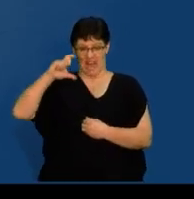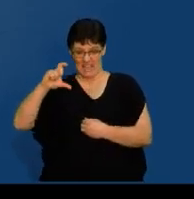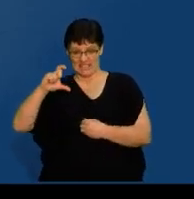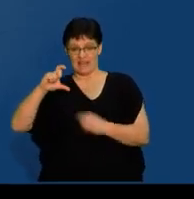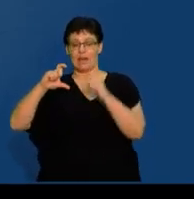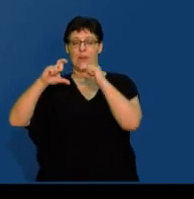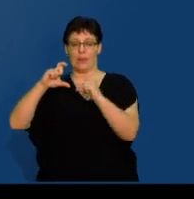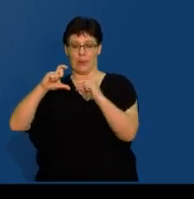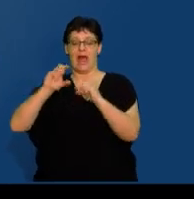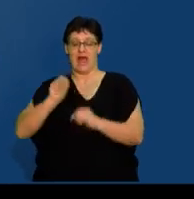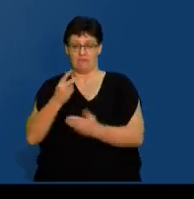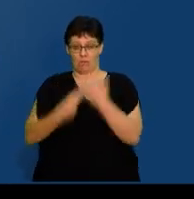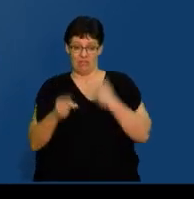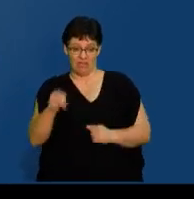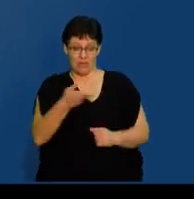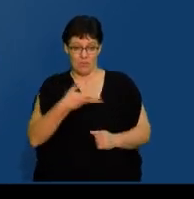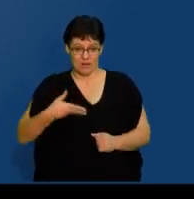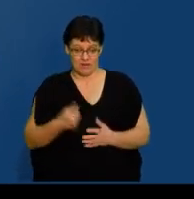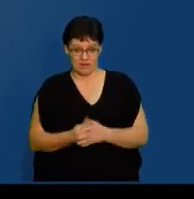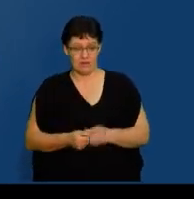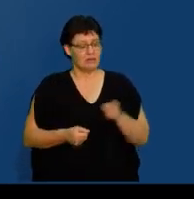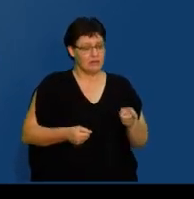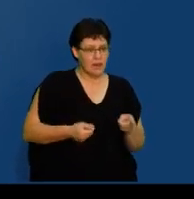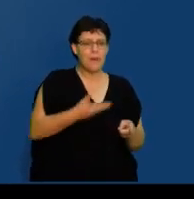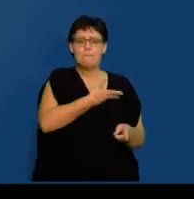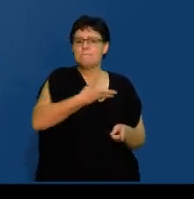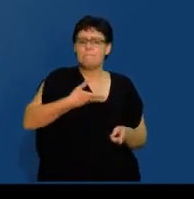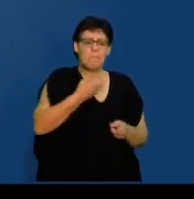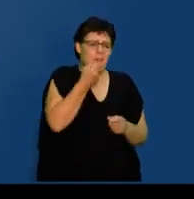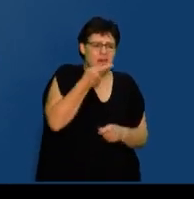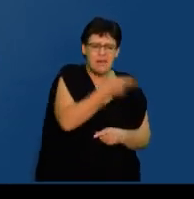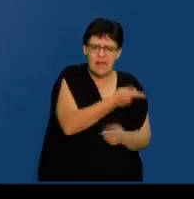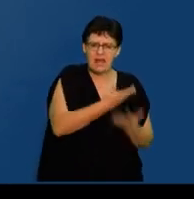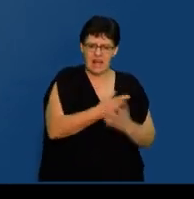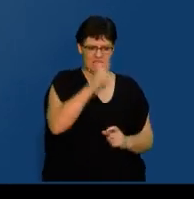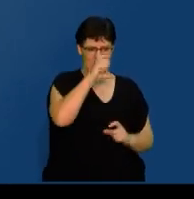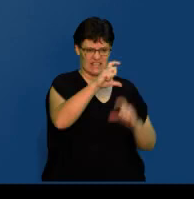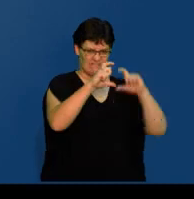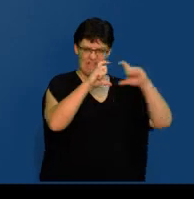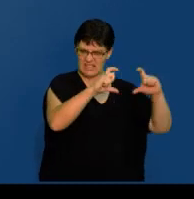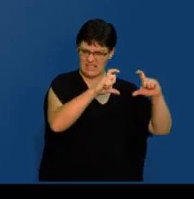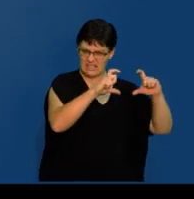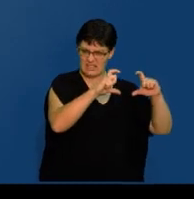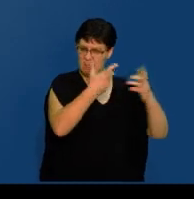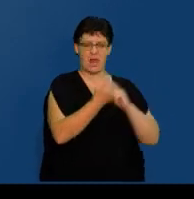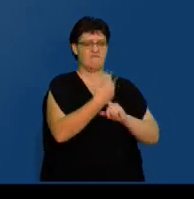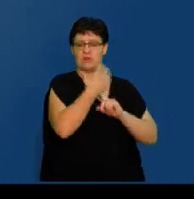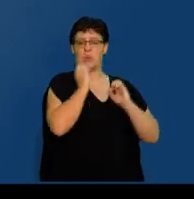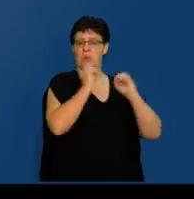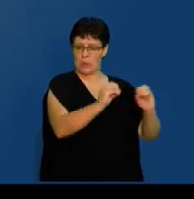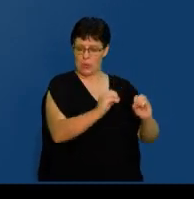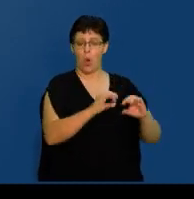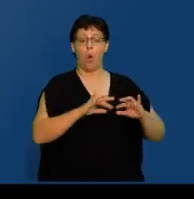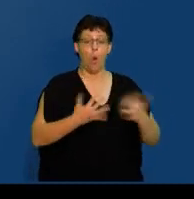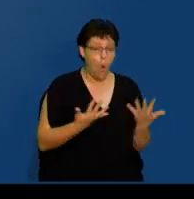the recessive allele. And here's a male, and a male could either be dominant, meaning not affected,